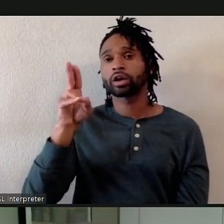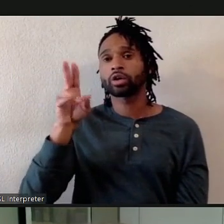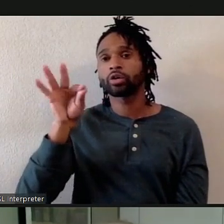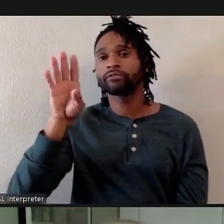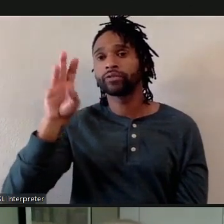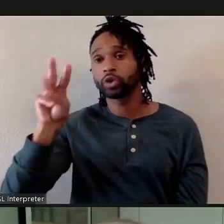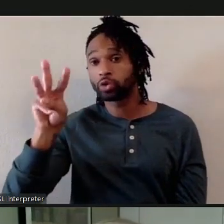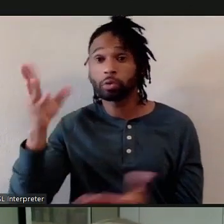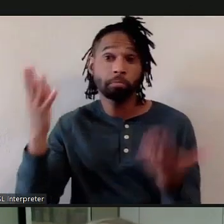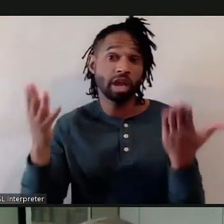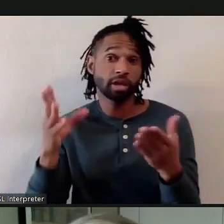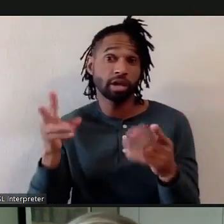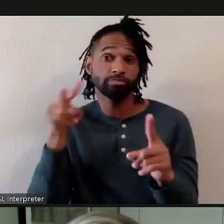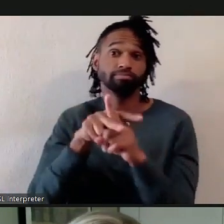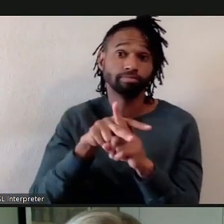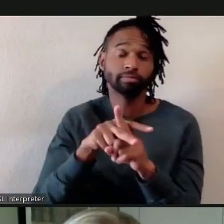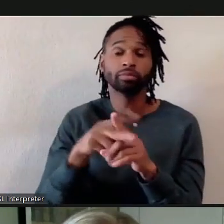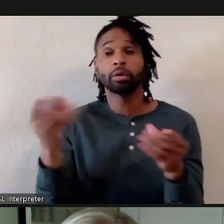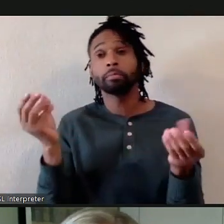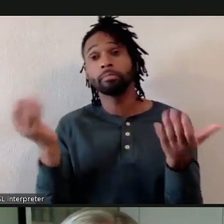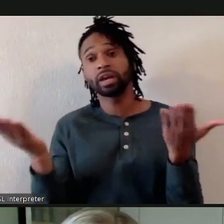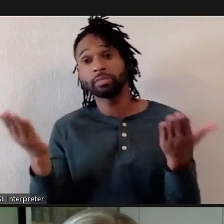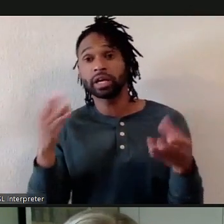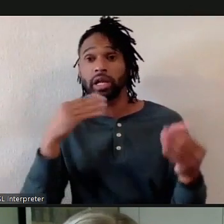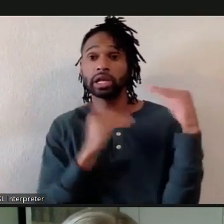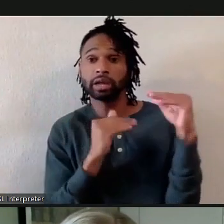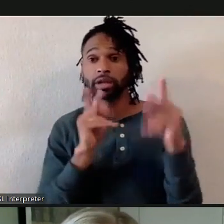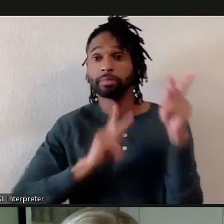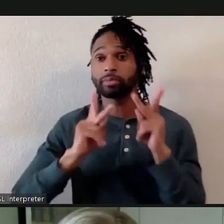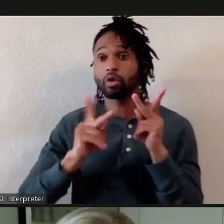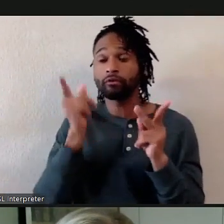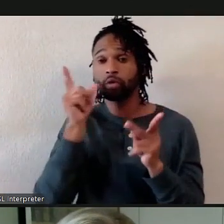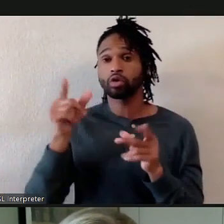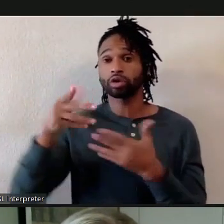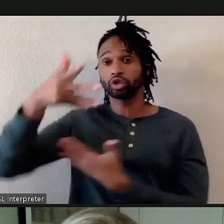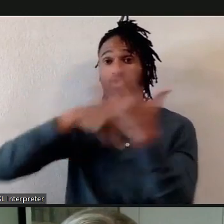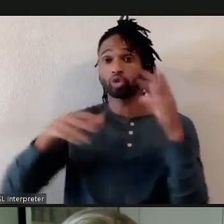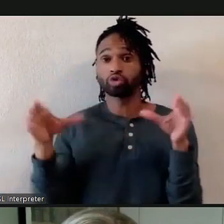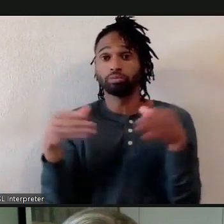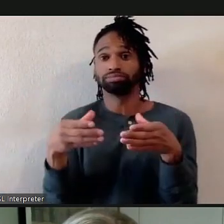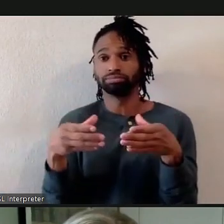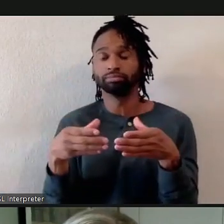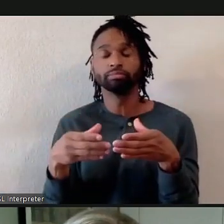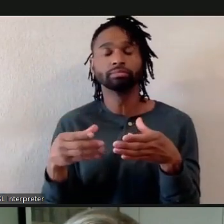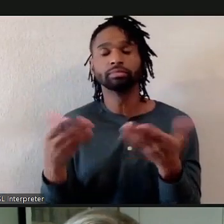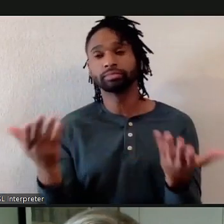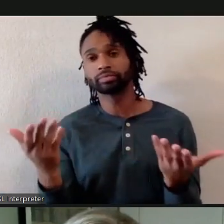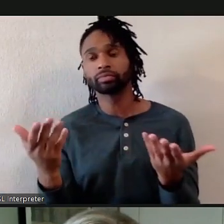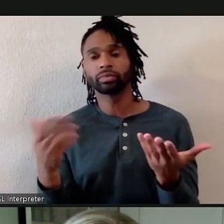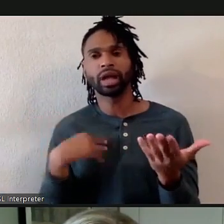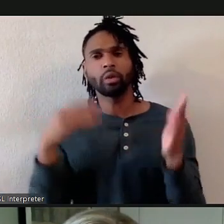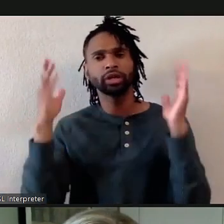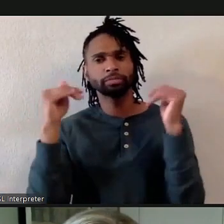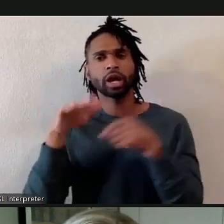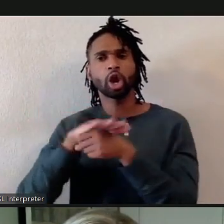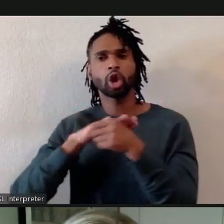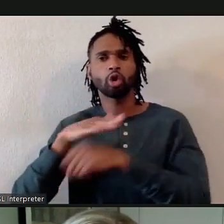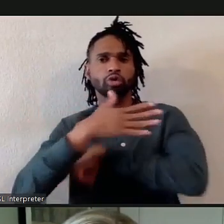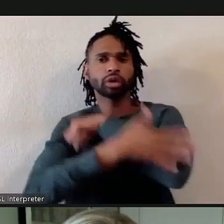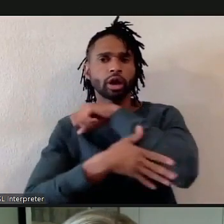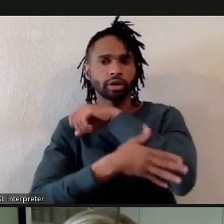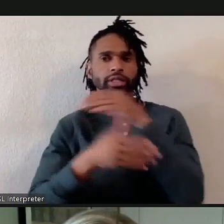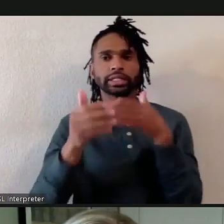events that bring people together in gatherings be something to consider? I would expect that local counties leaders